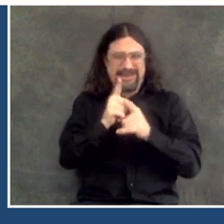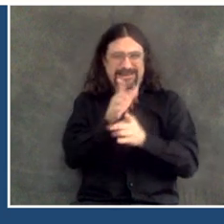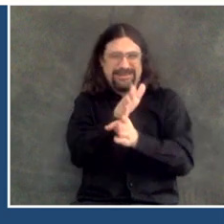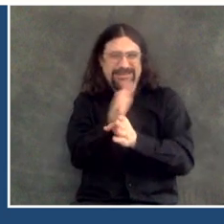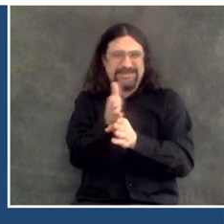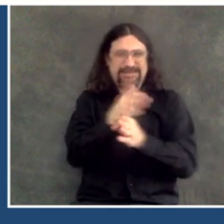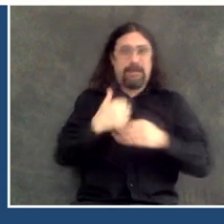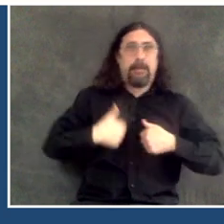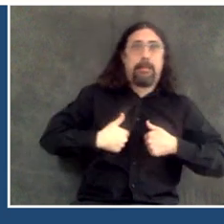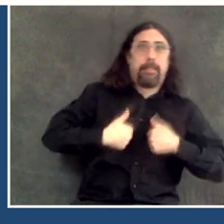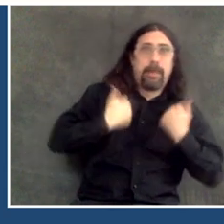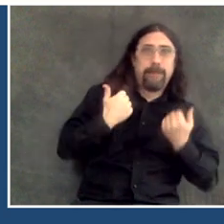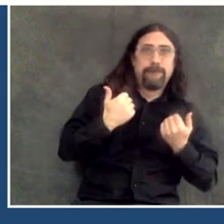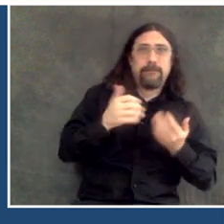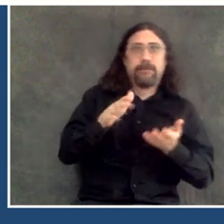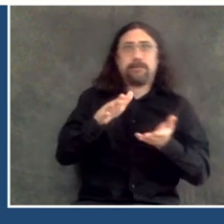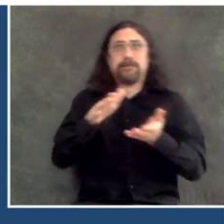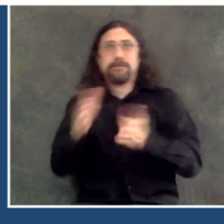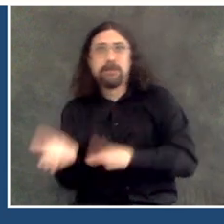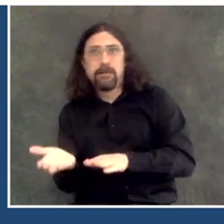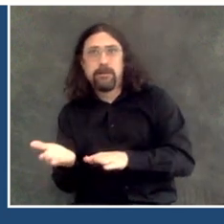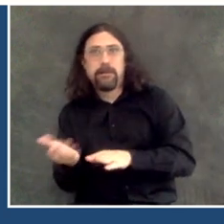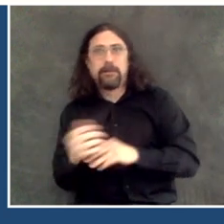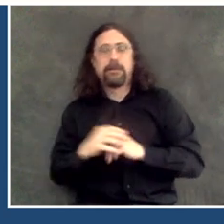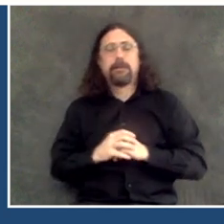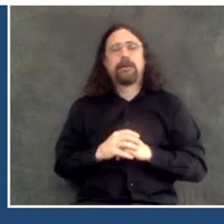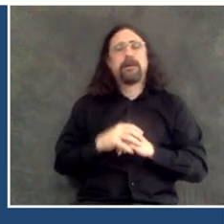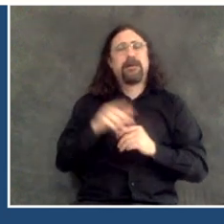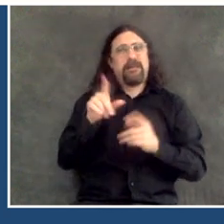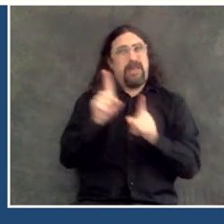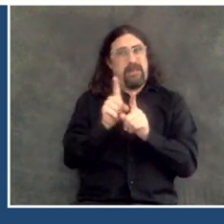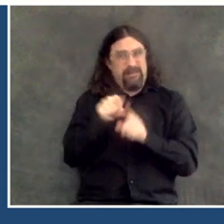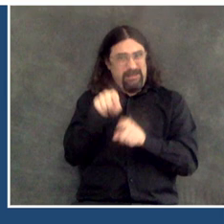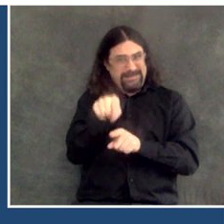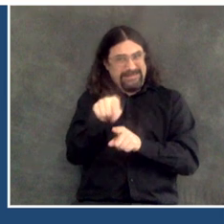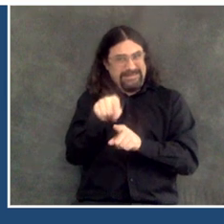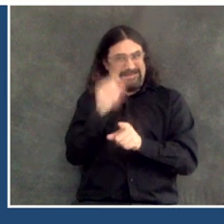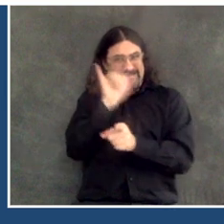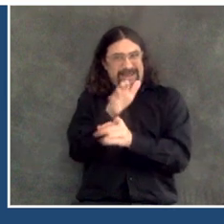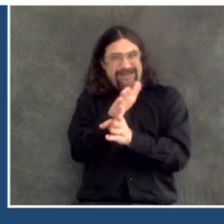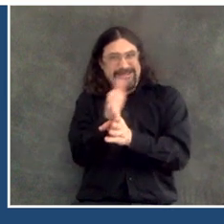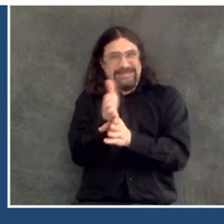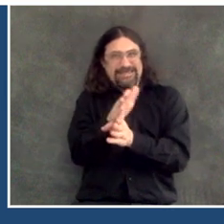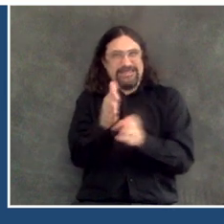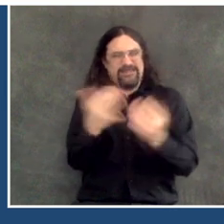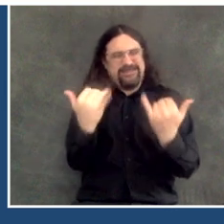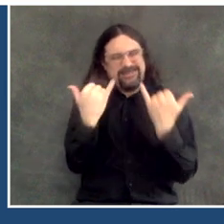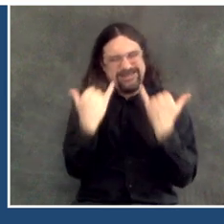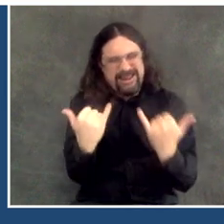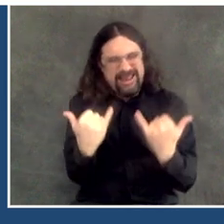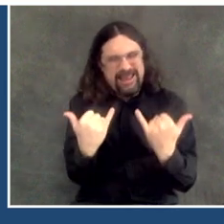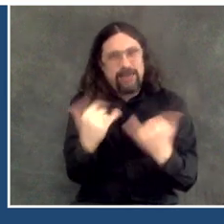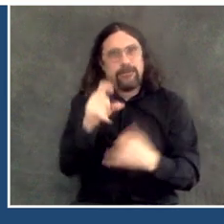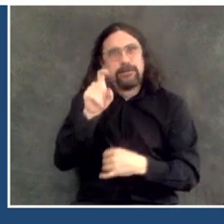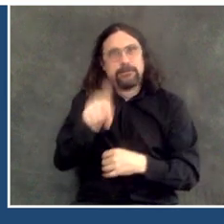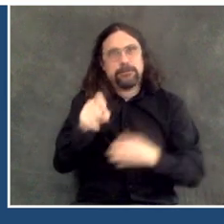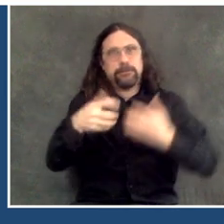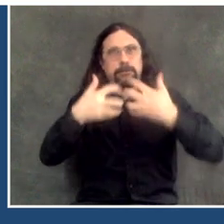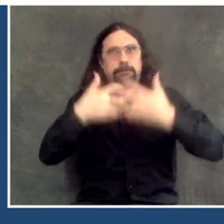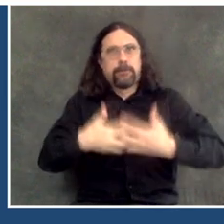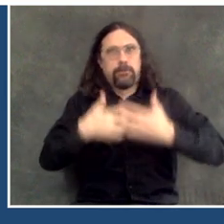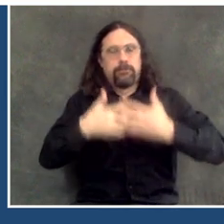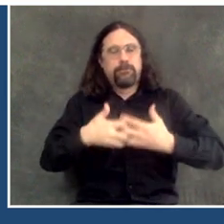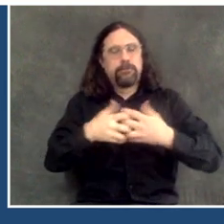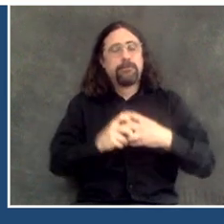one? You know, could you come back tomorrow? They can't say that. When a medical professional needs that ventilator, they need it